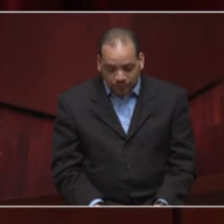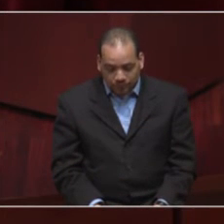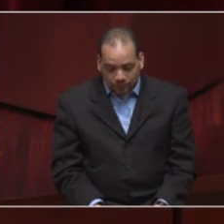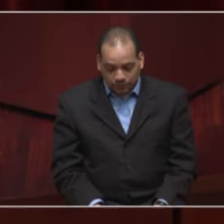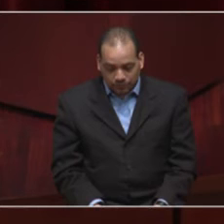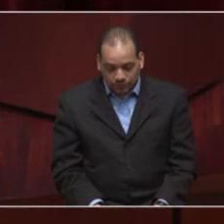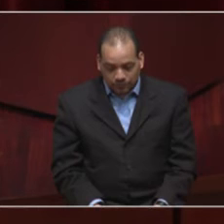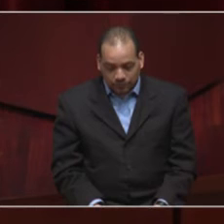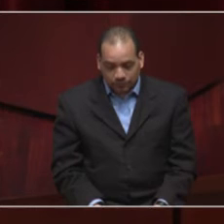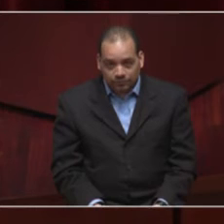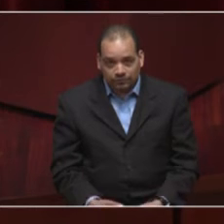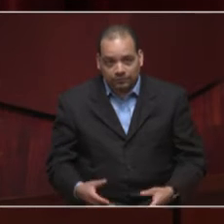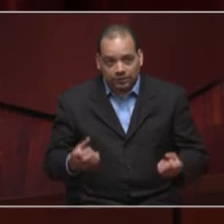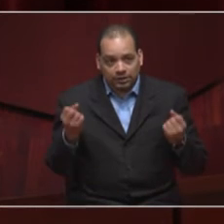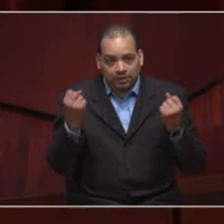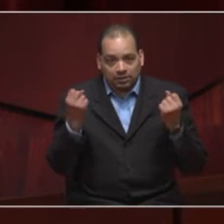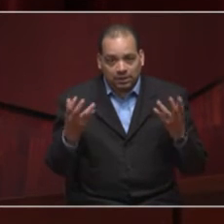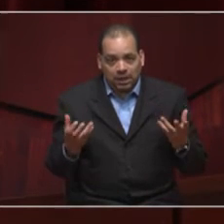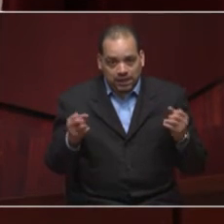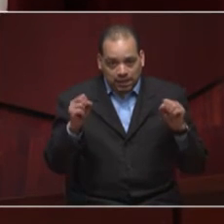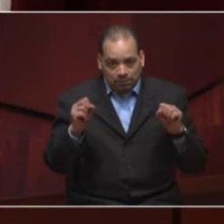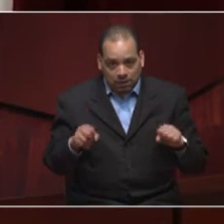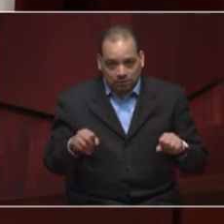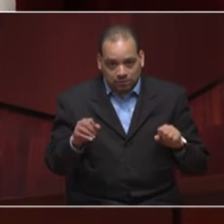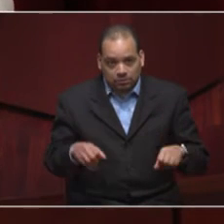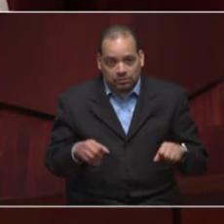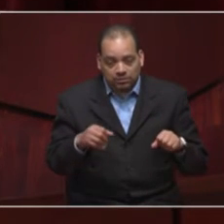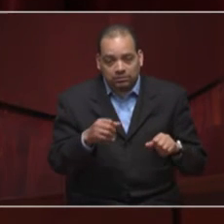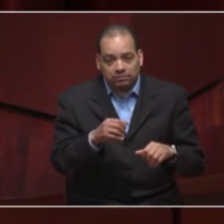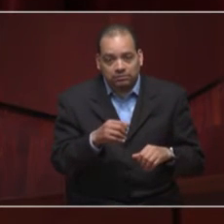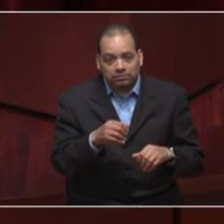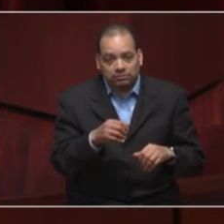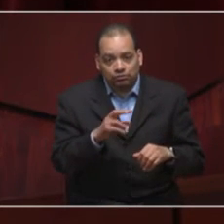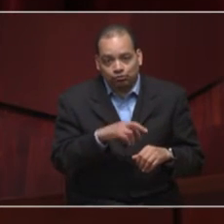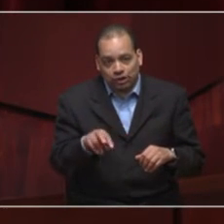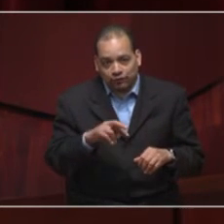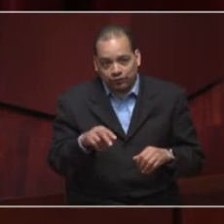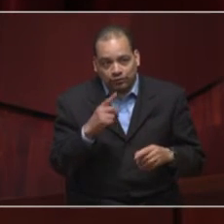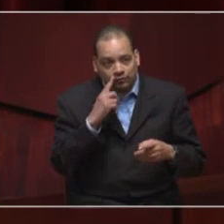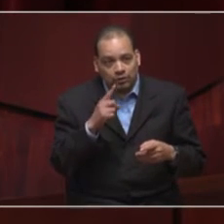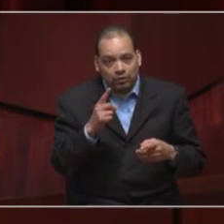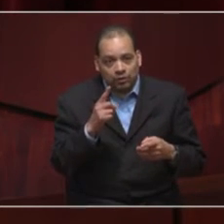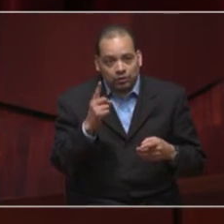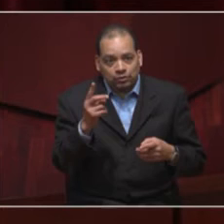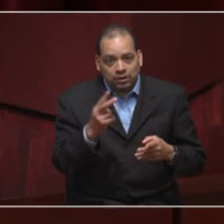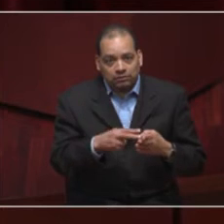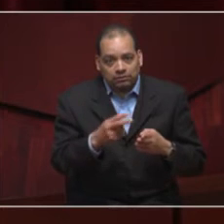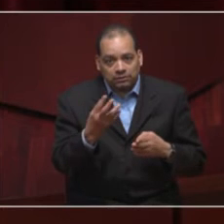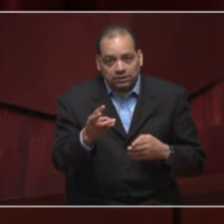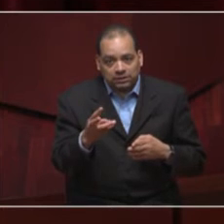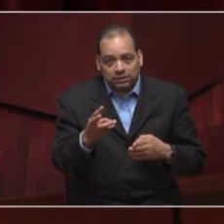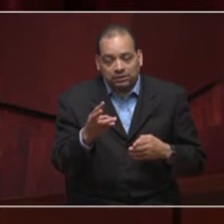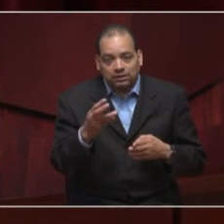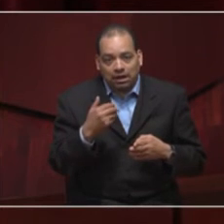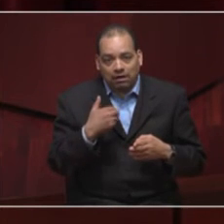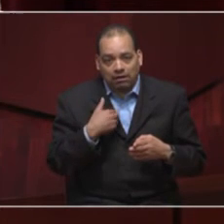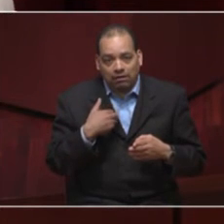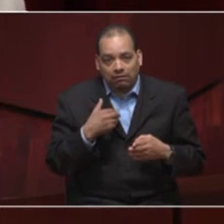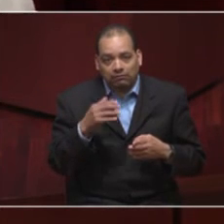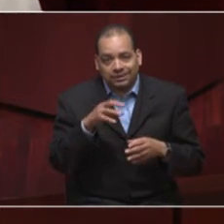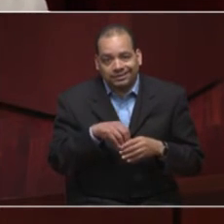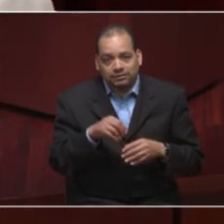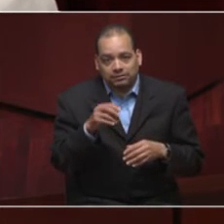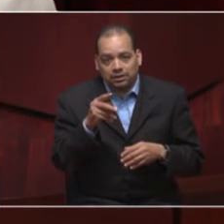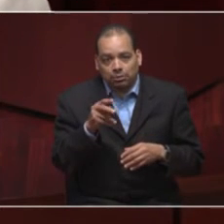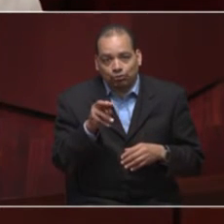Many of those potentially eligible transfers for 2016 are being previewed